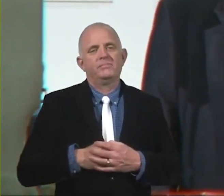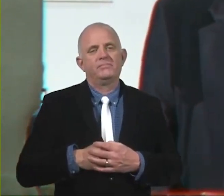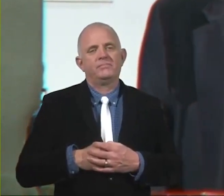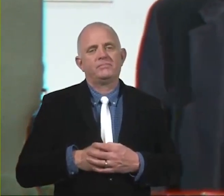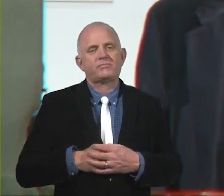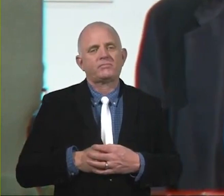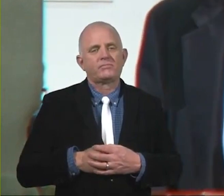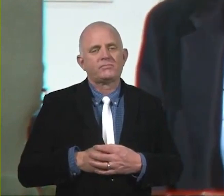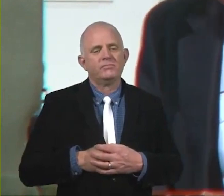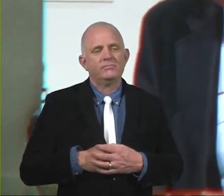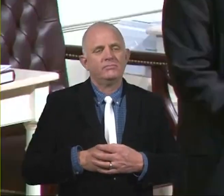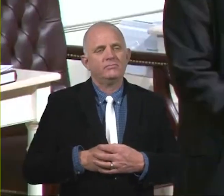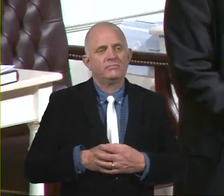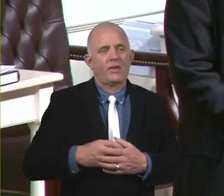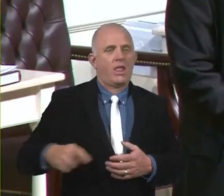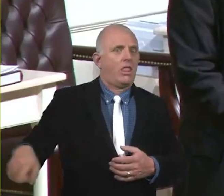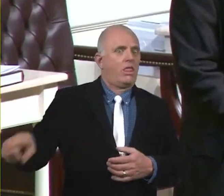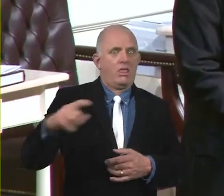And boy, that blew them away.